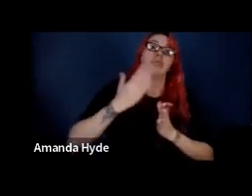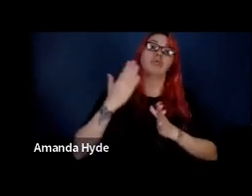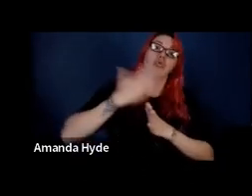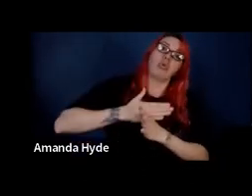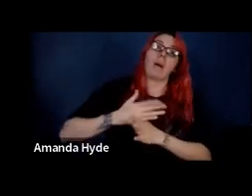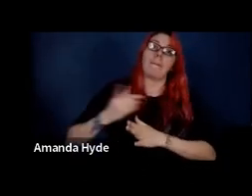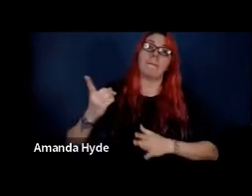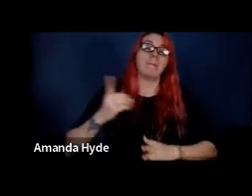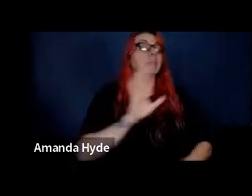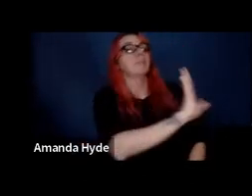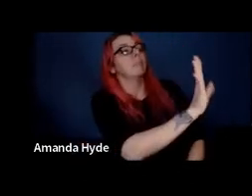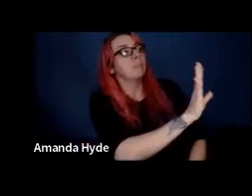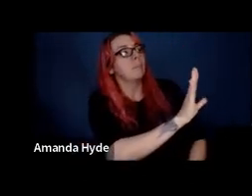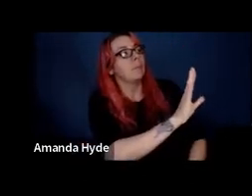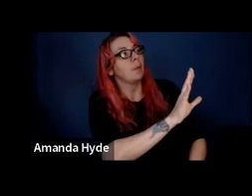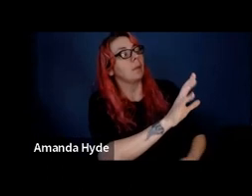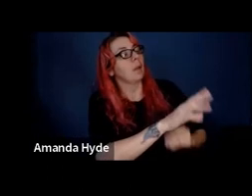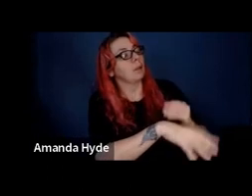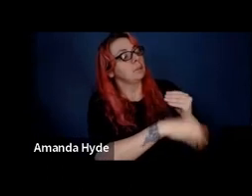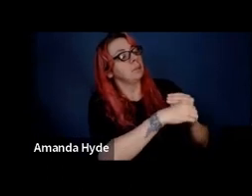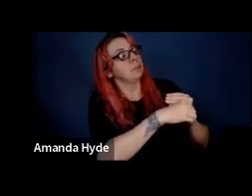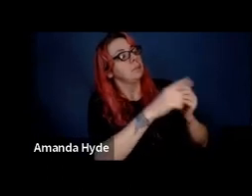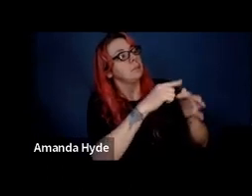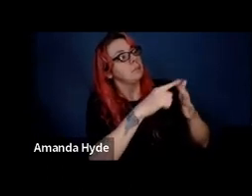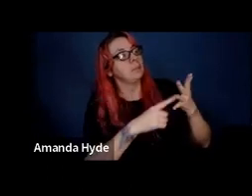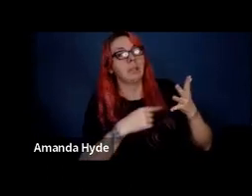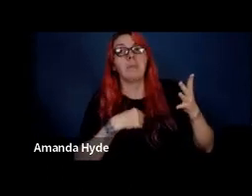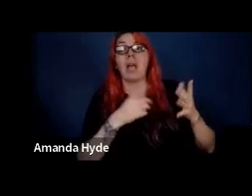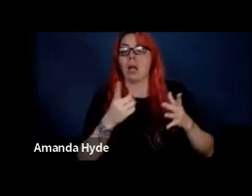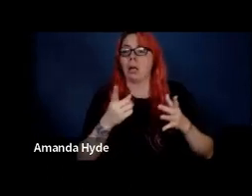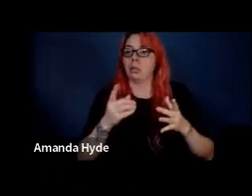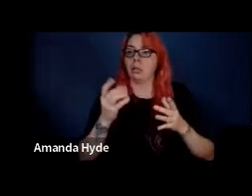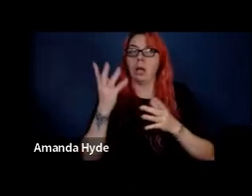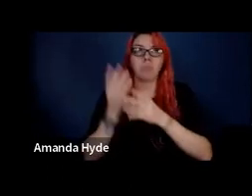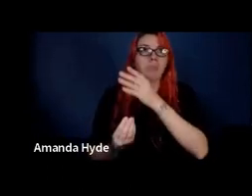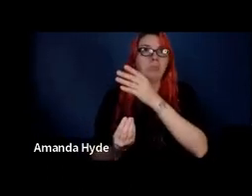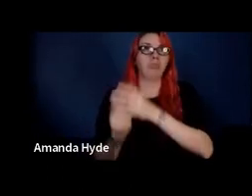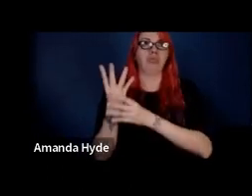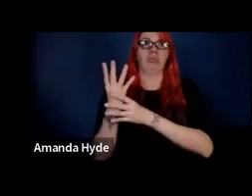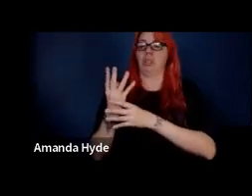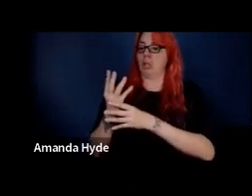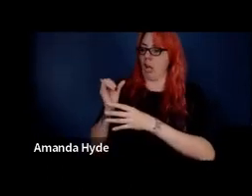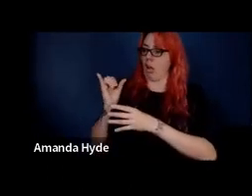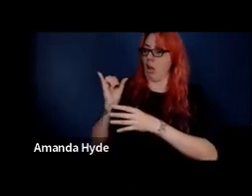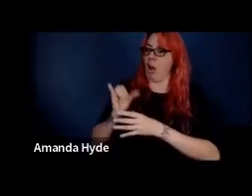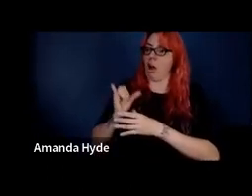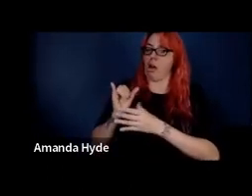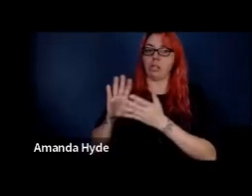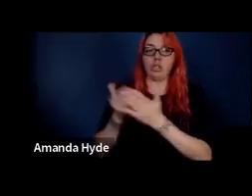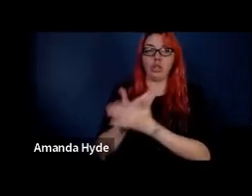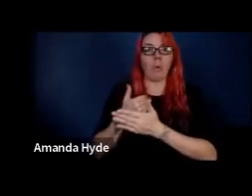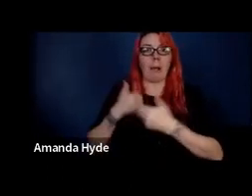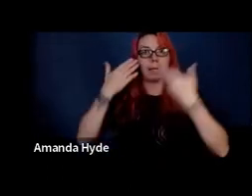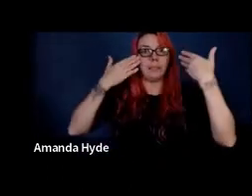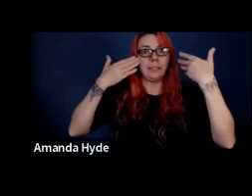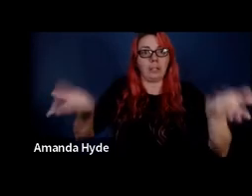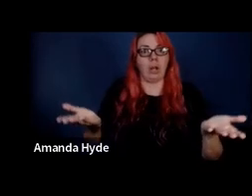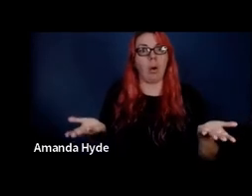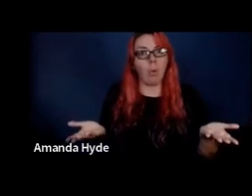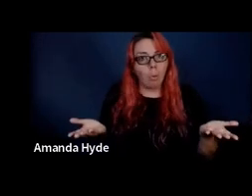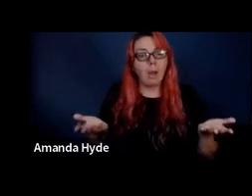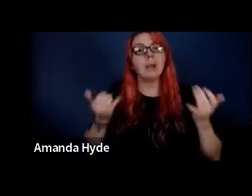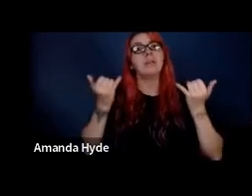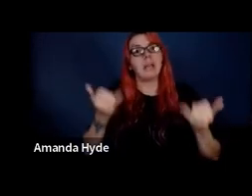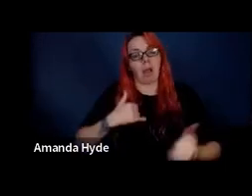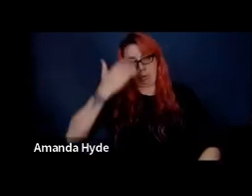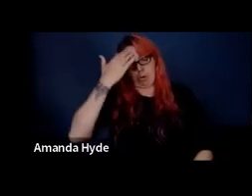might, interrupt or interfere with then clear communication and clear understanding with each other, but